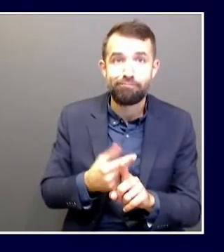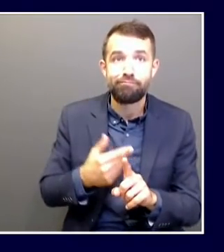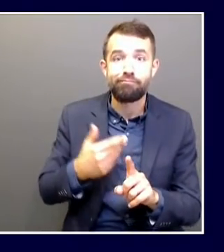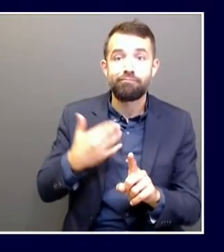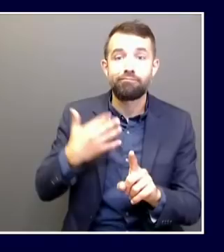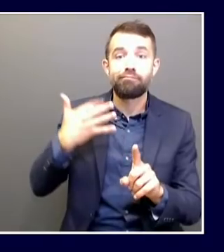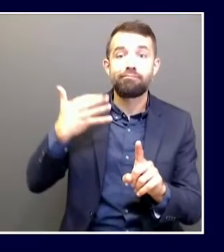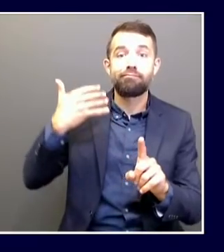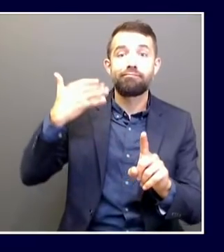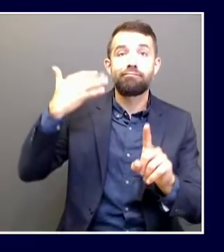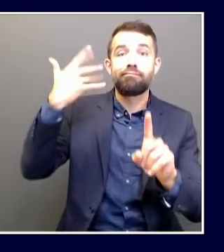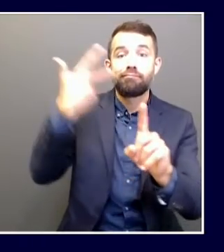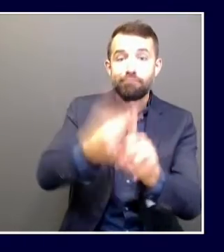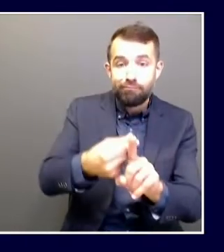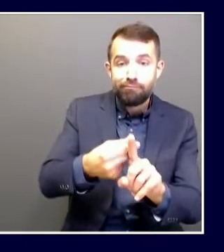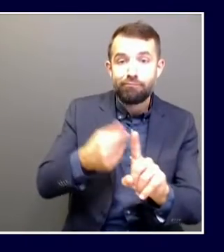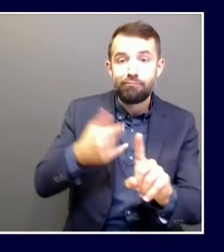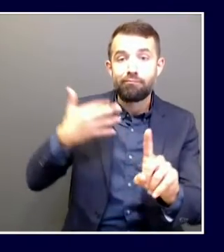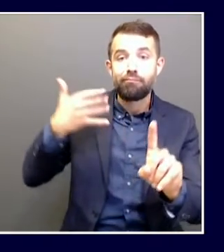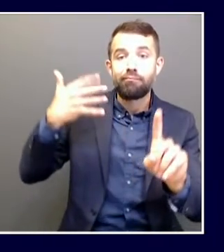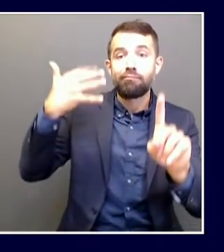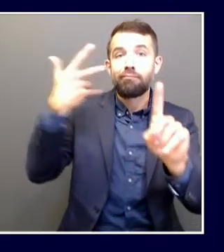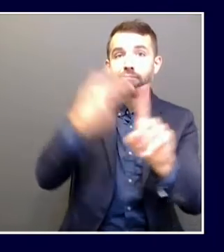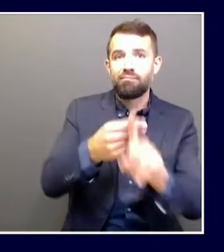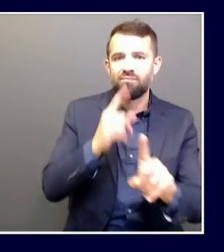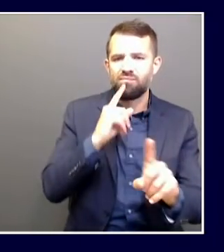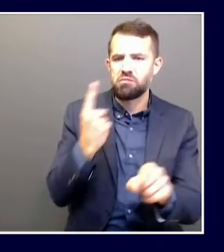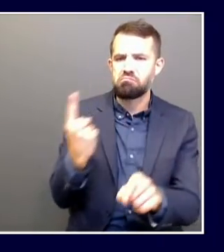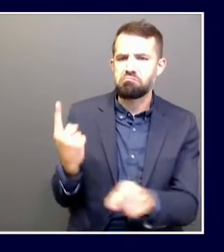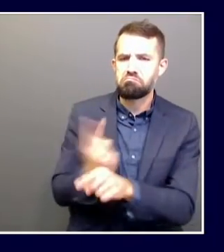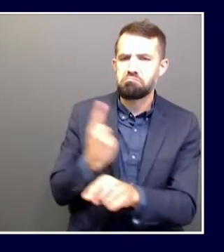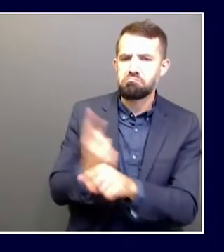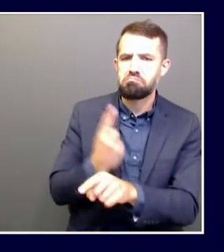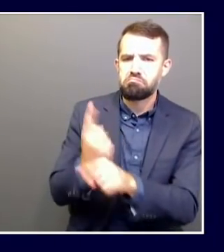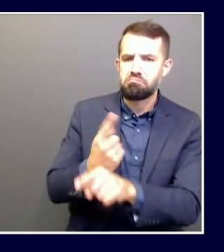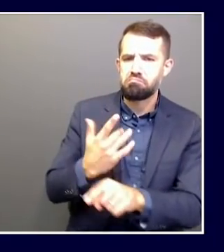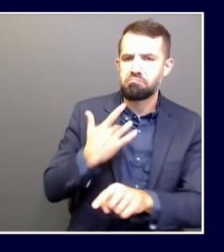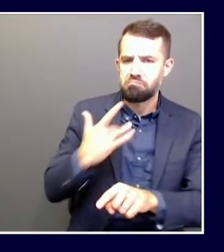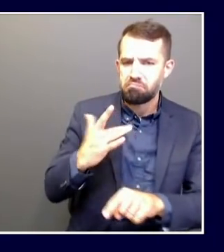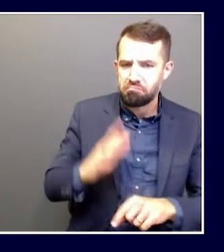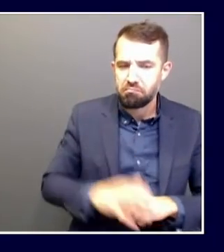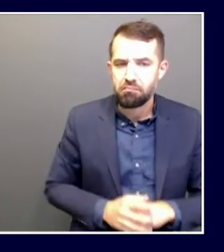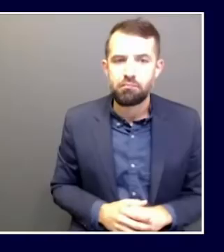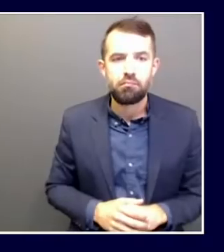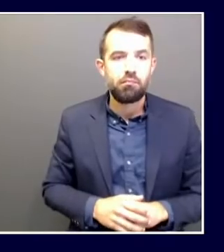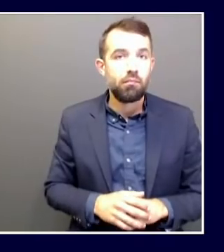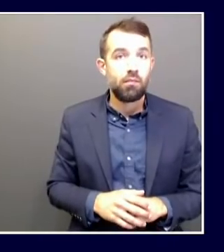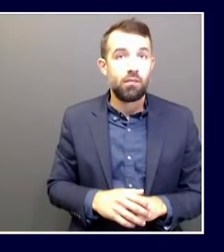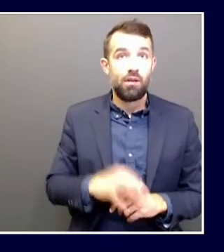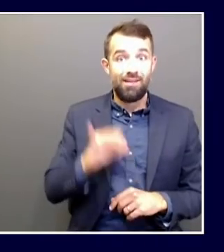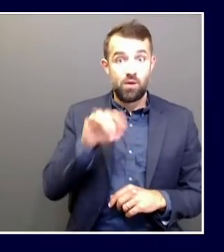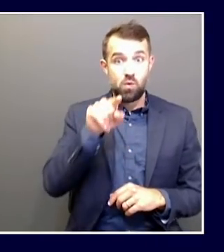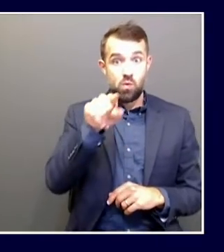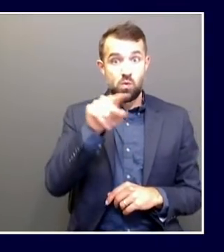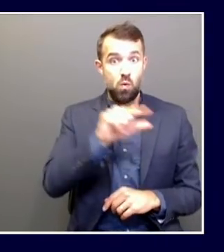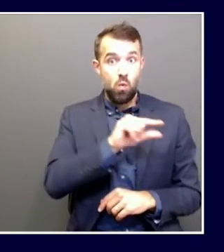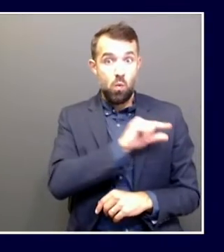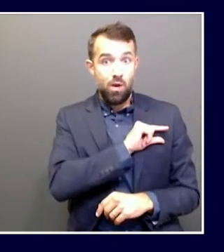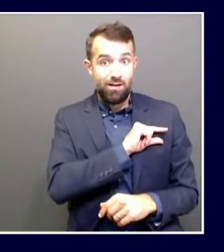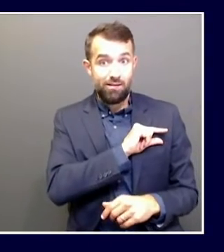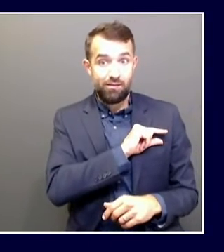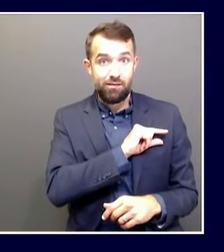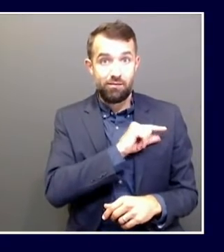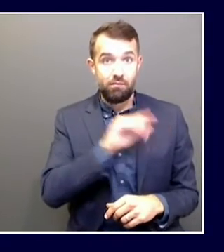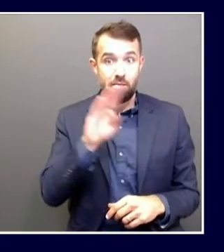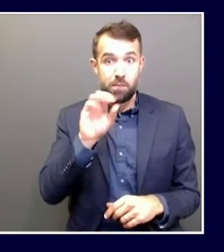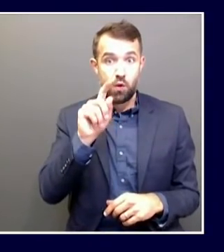Being eligible for a booster does not mean that the protection offered by the vaccine that you